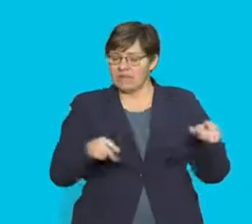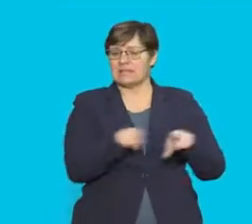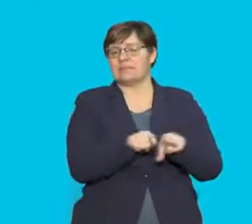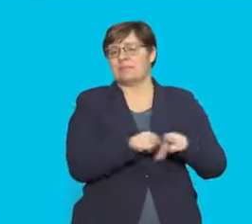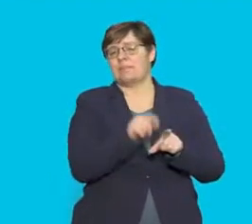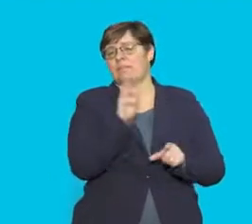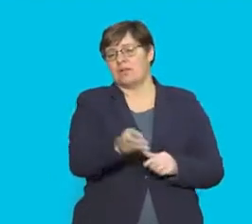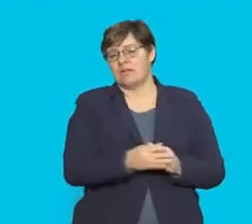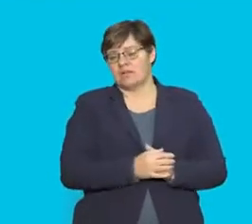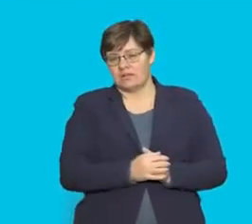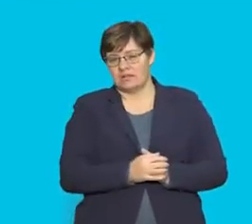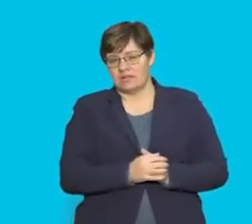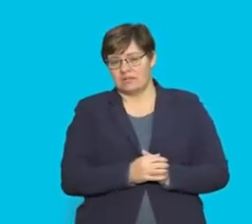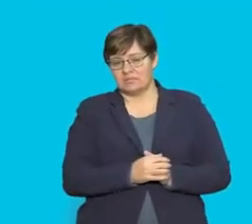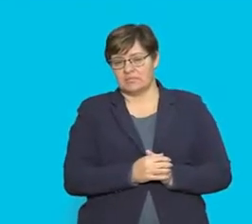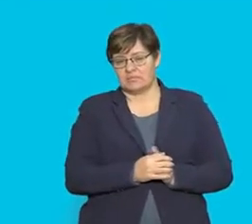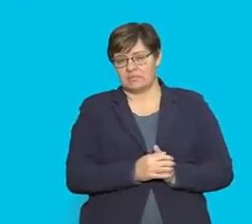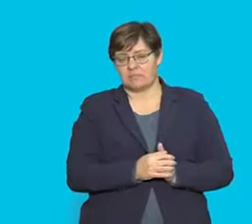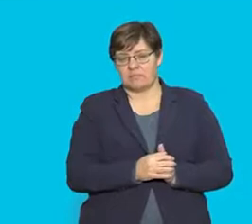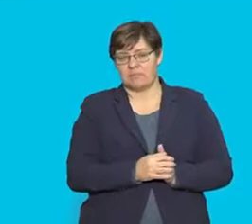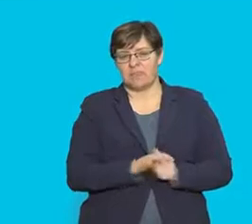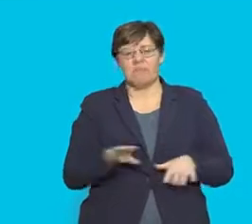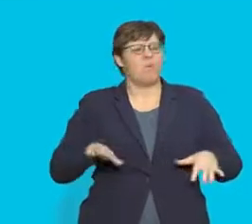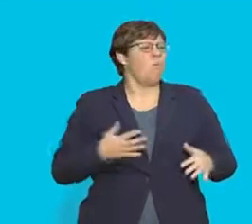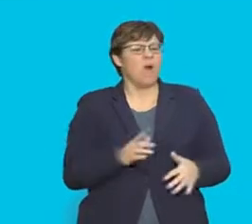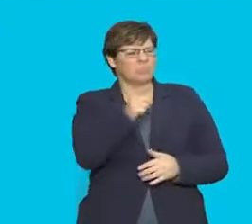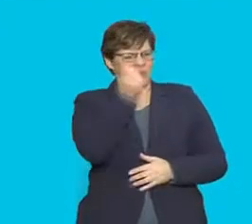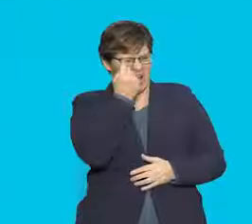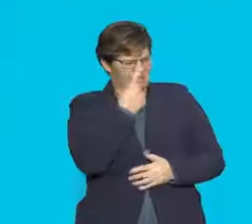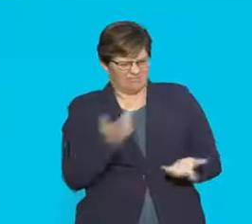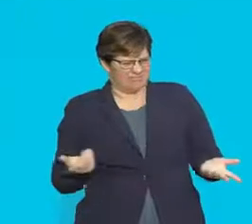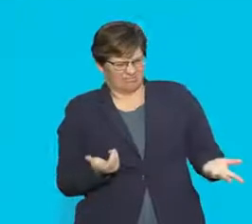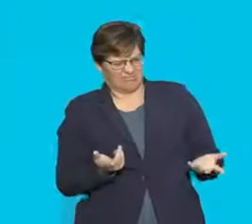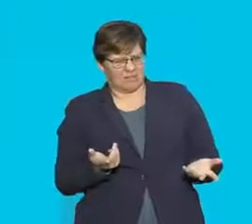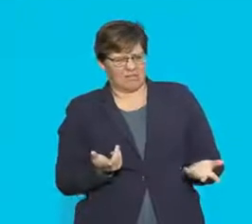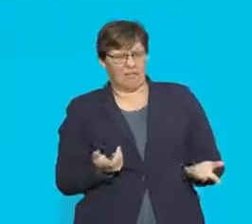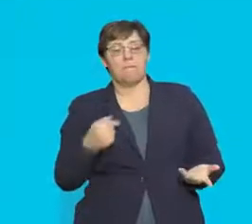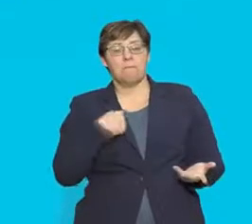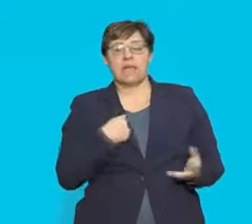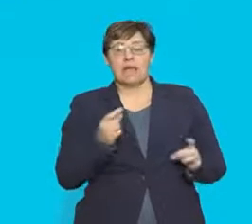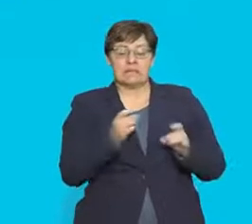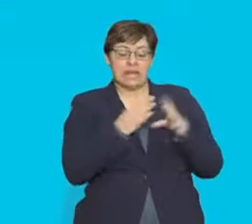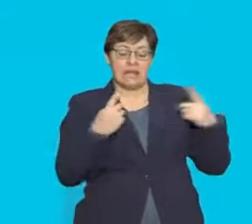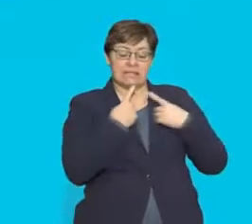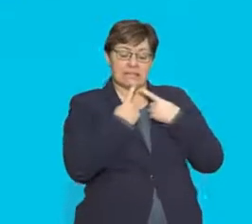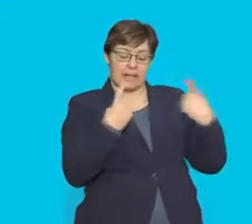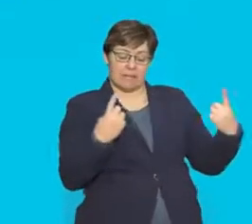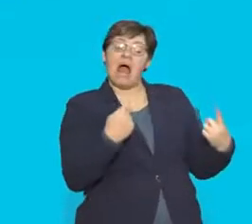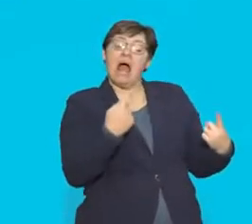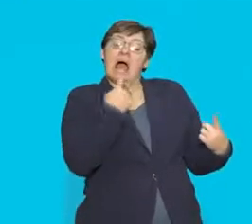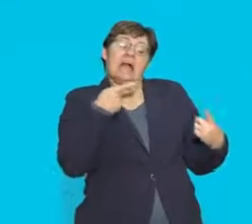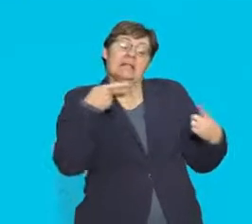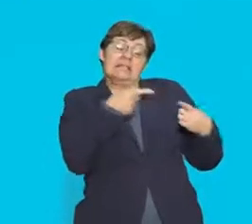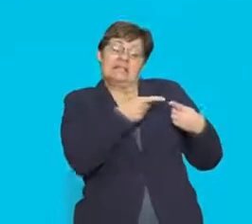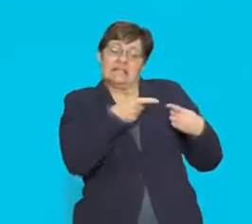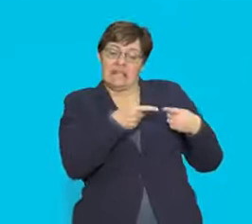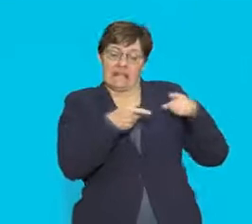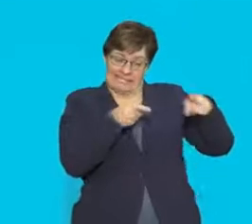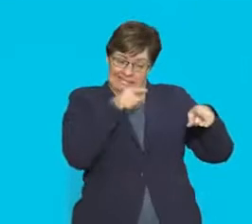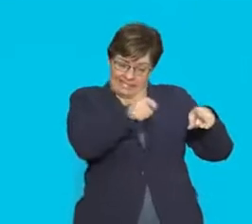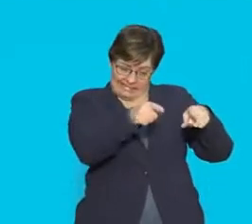Now, guys, all of this that I'm trying to make you understand is, if I have a starting statement of claiming that two